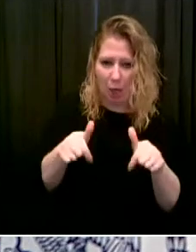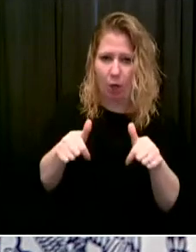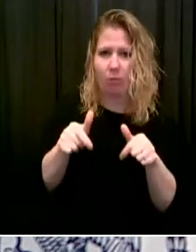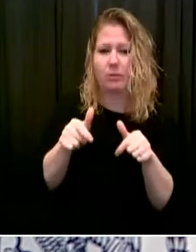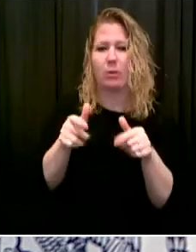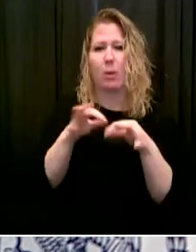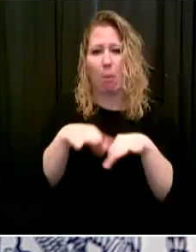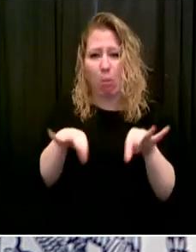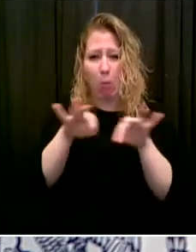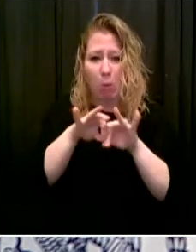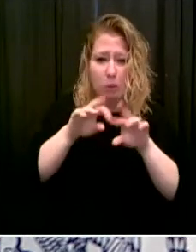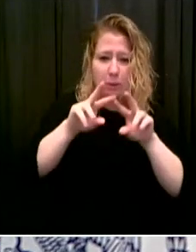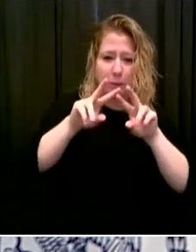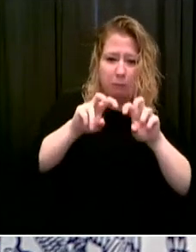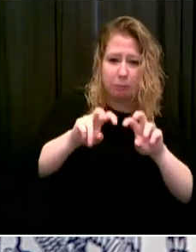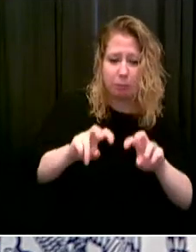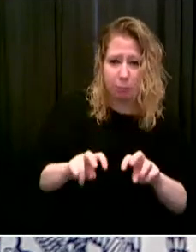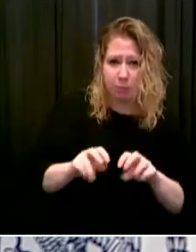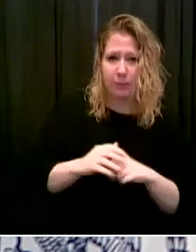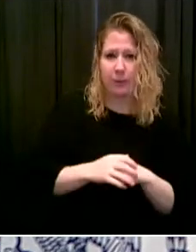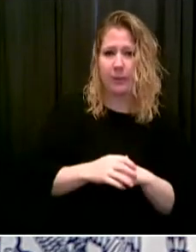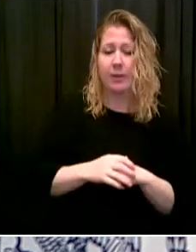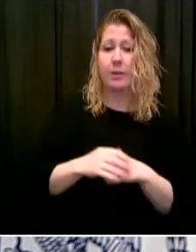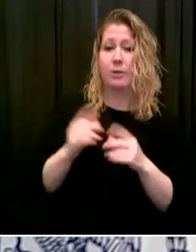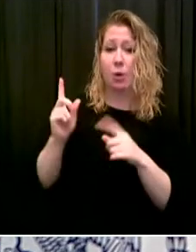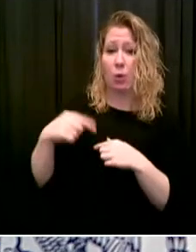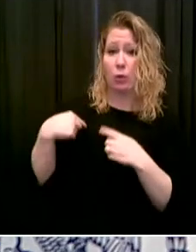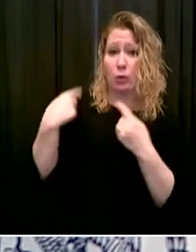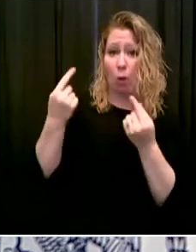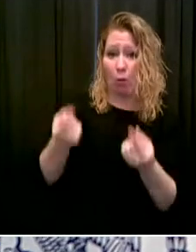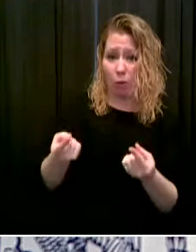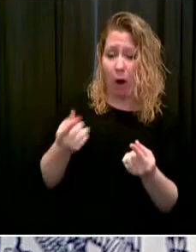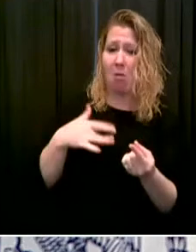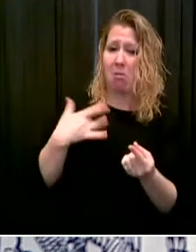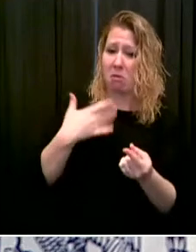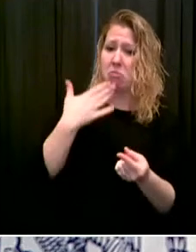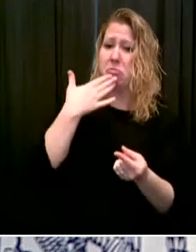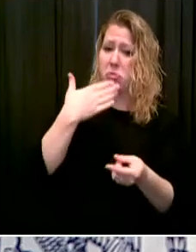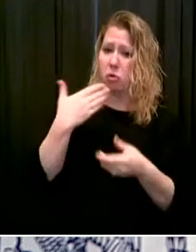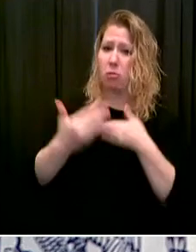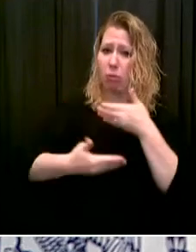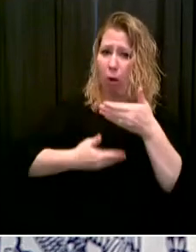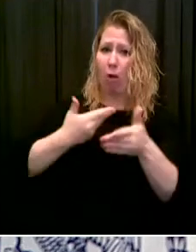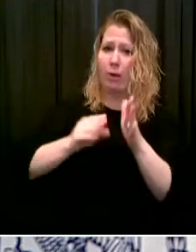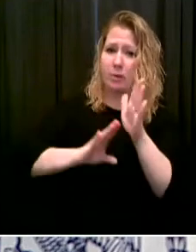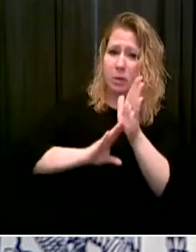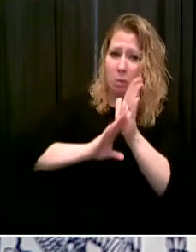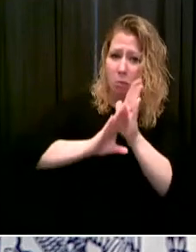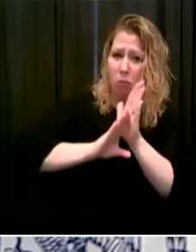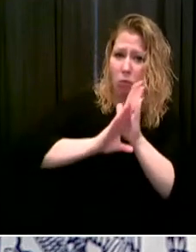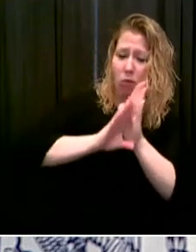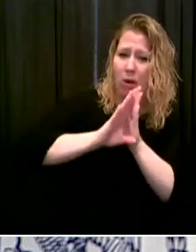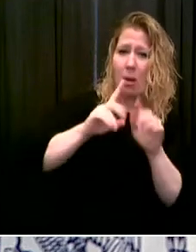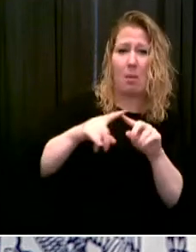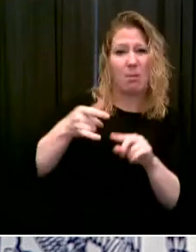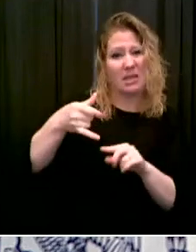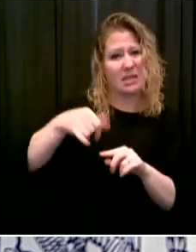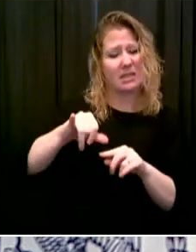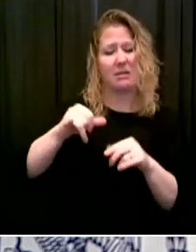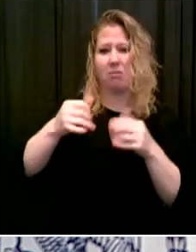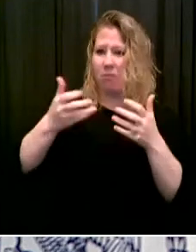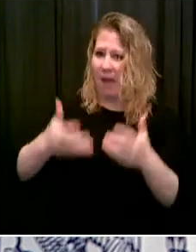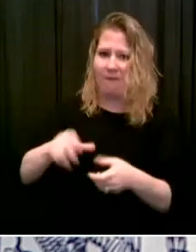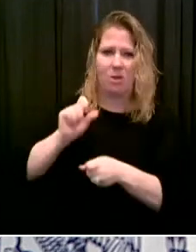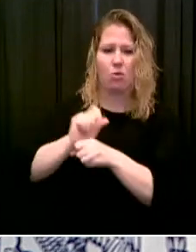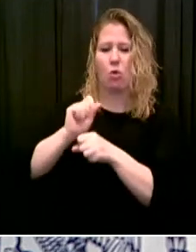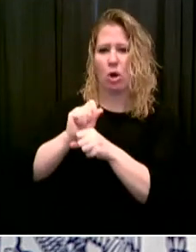progress coming out of this crisis. As I said, there are still elements of this crisis that we're attending to and that we have to be ready to deal with if we see any